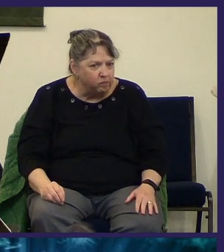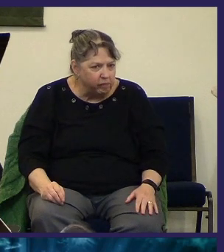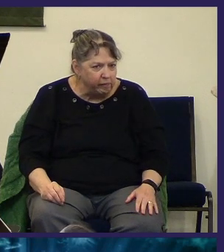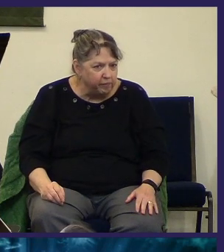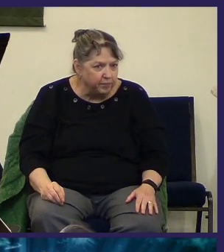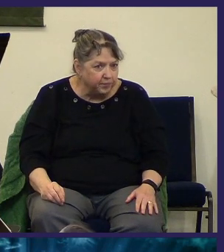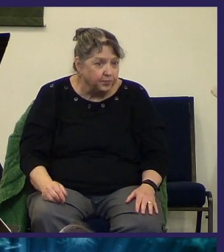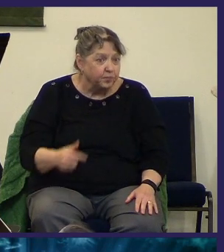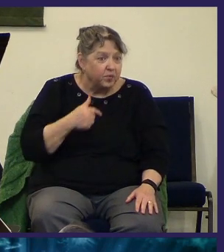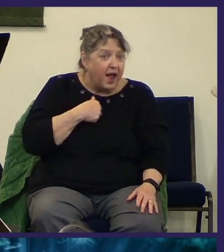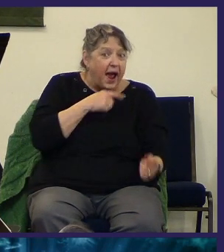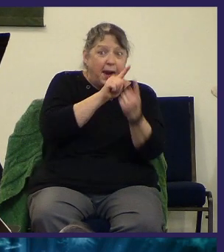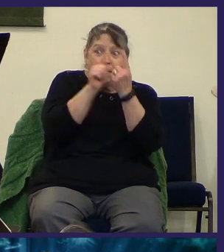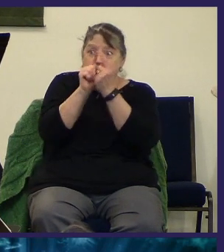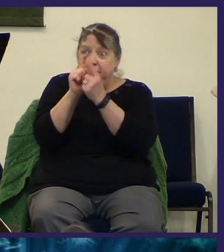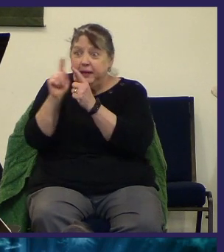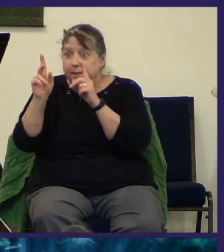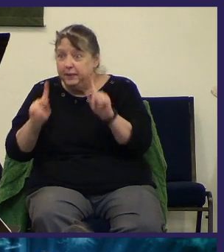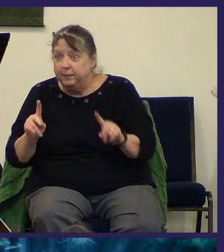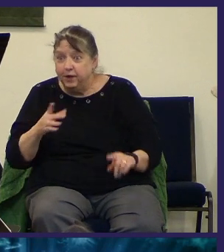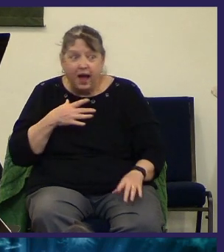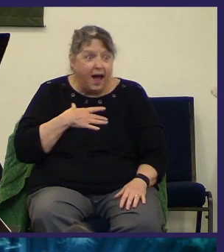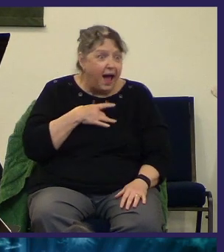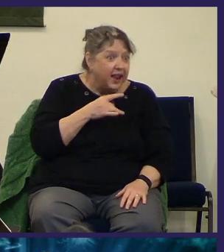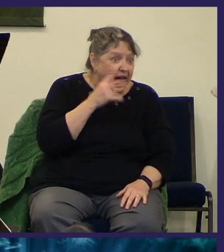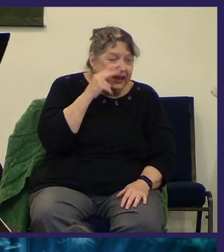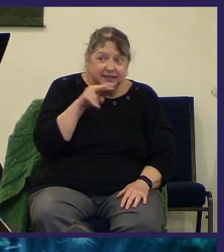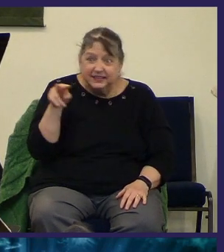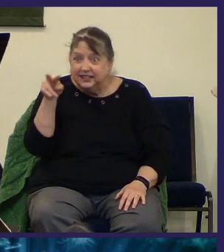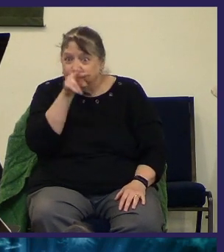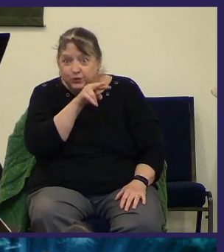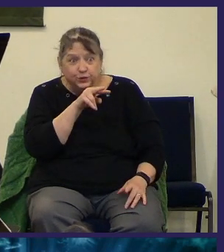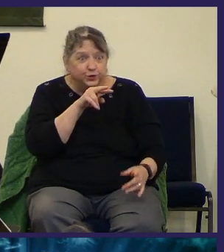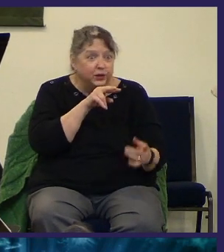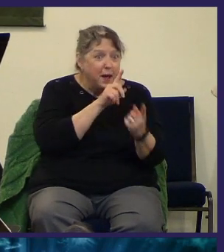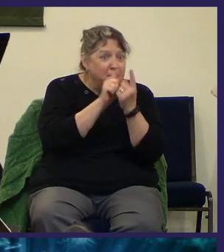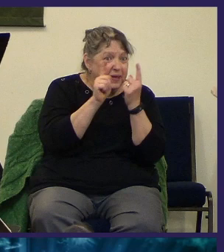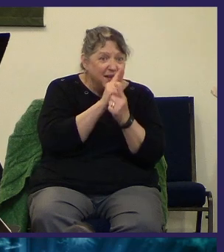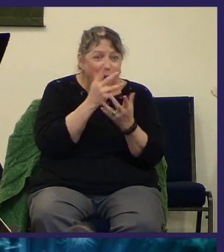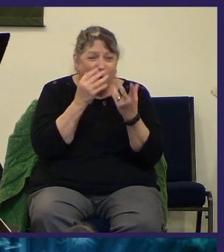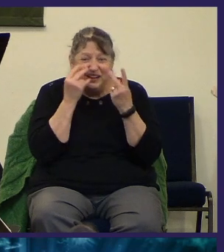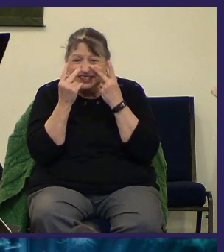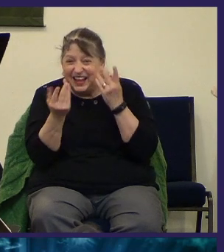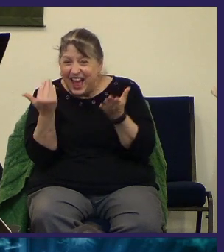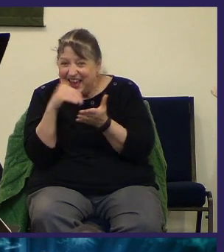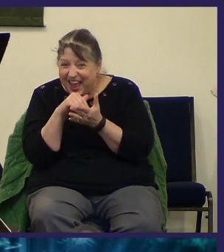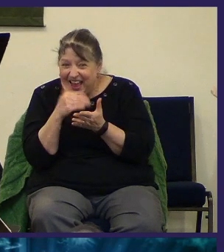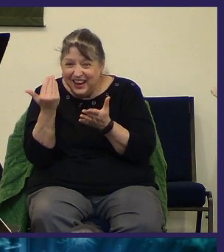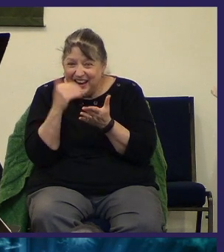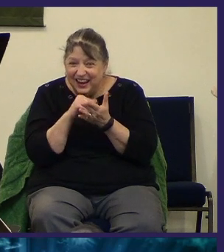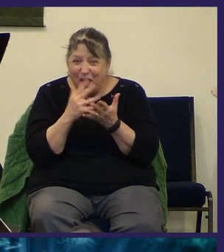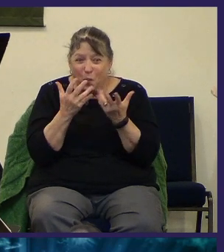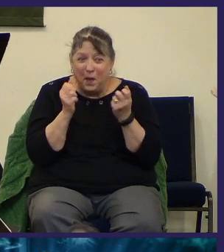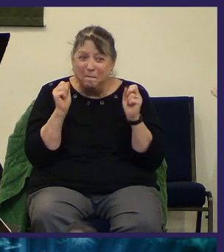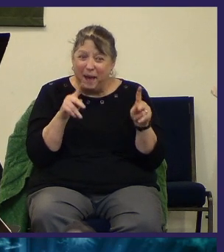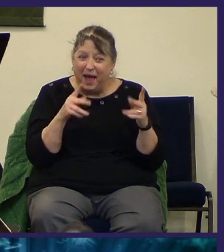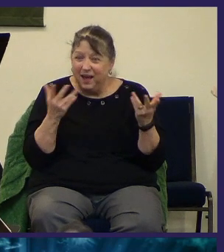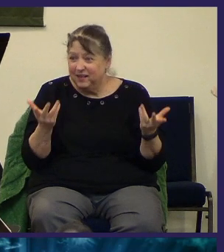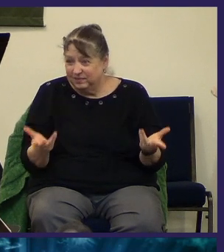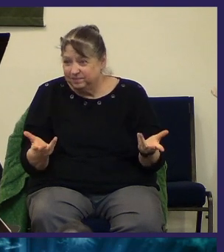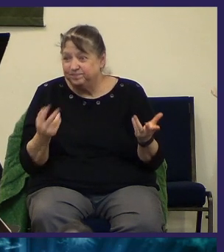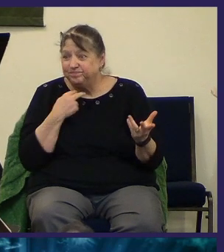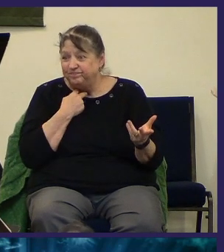back to all of them i meet people and i hear different services and i i want to go back to all of them but obviously